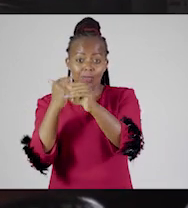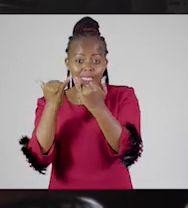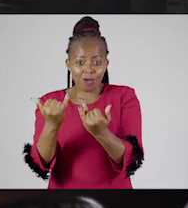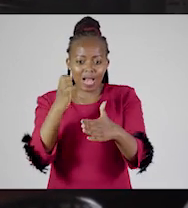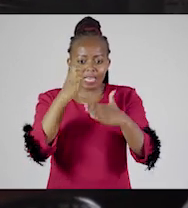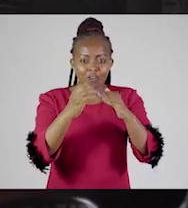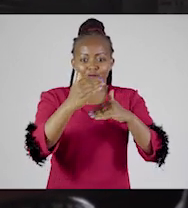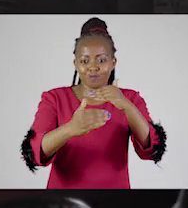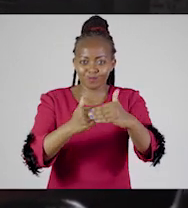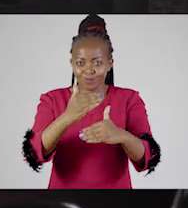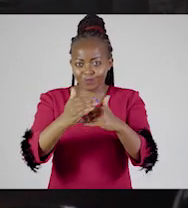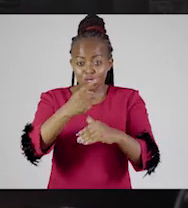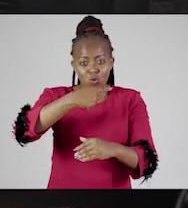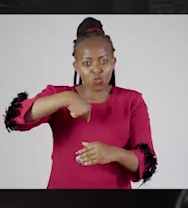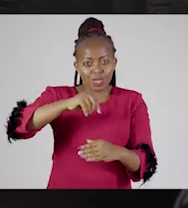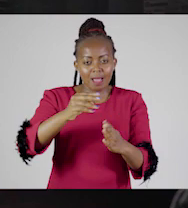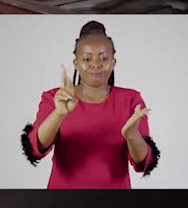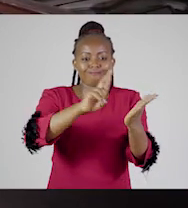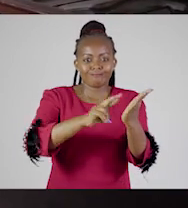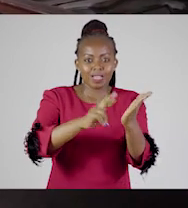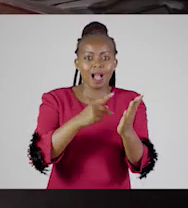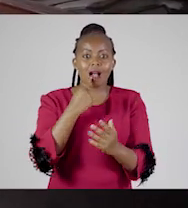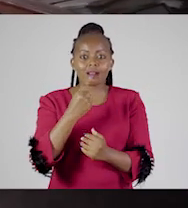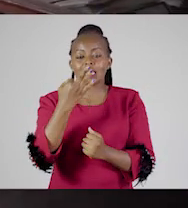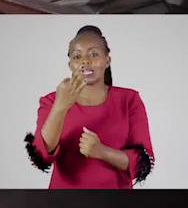of the process, we catalogued